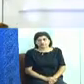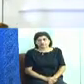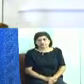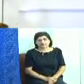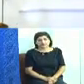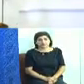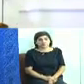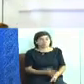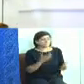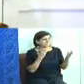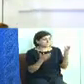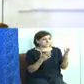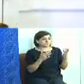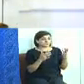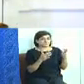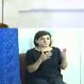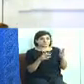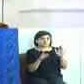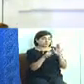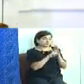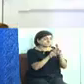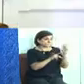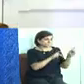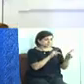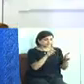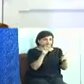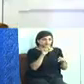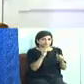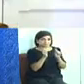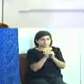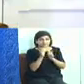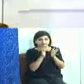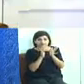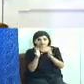There was probably some naysayers in that room with Jesus that night.